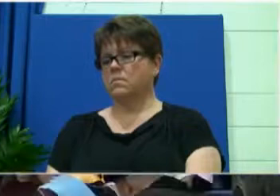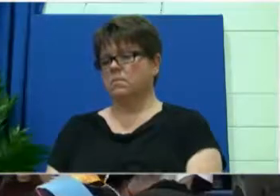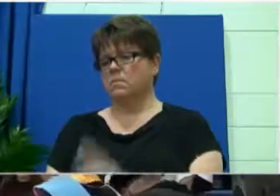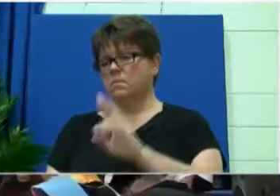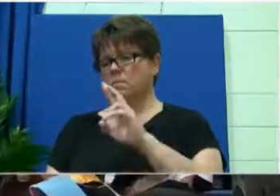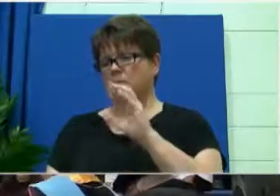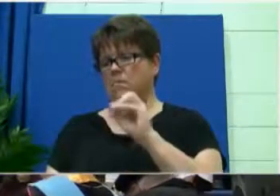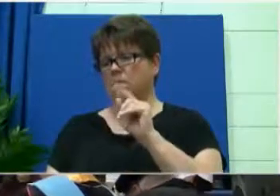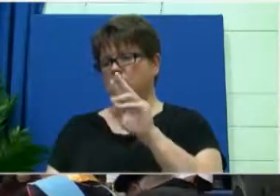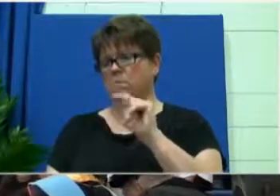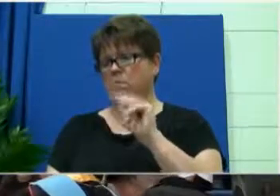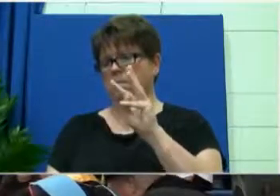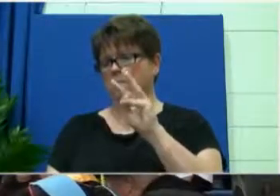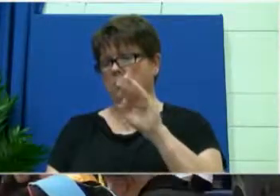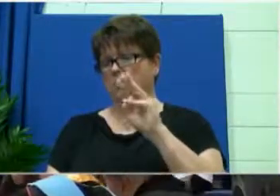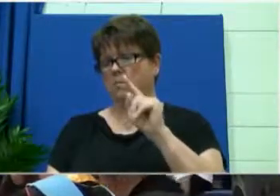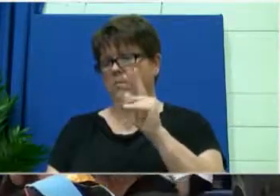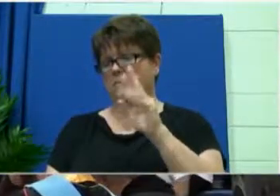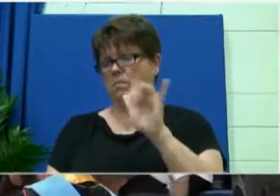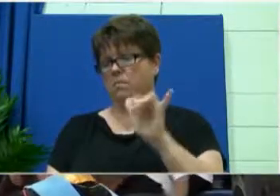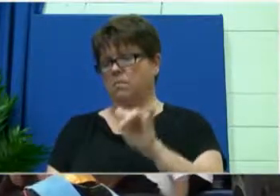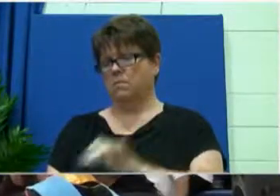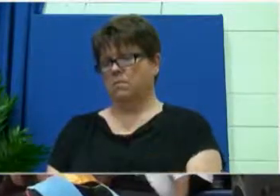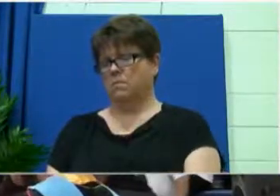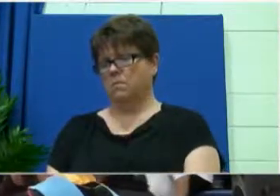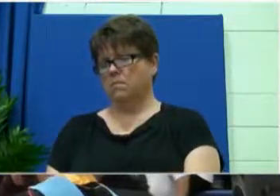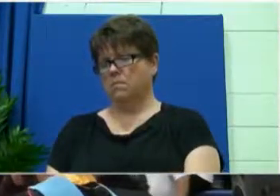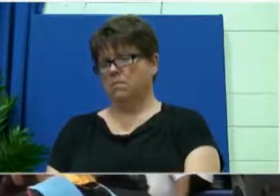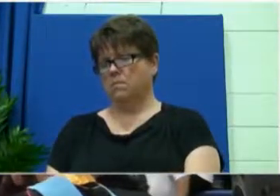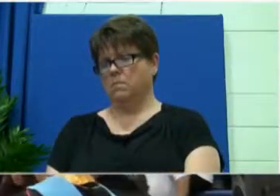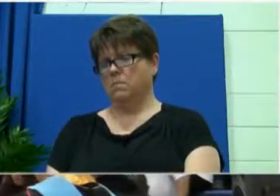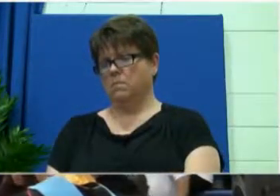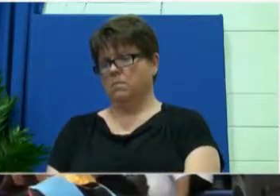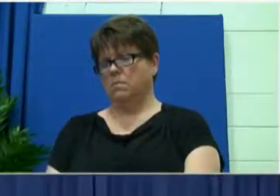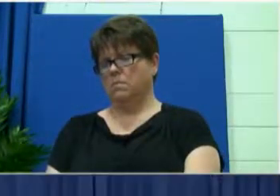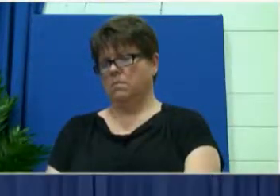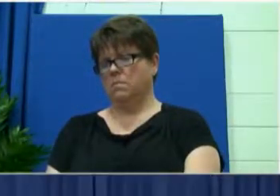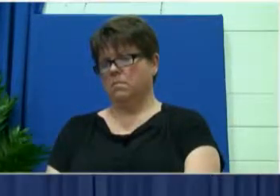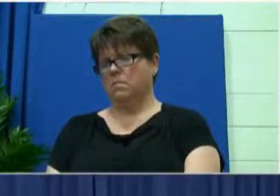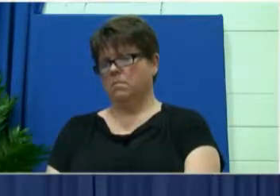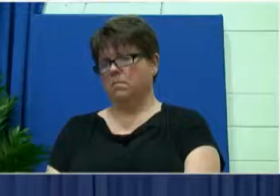Robert Keith Wimberly, Associate in Applied Science, Criminal Justice.